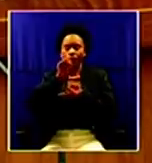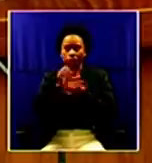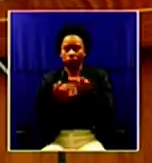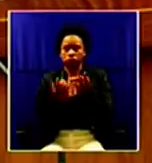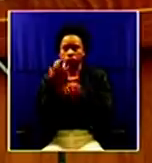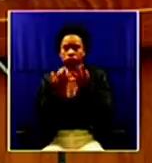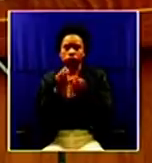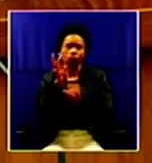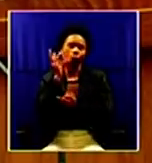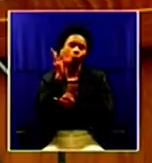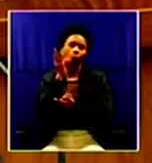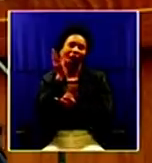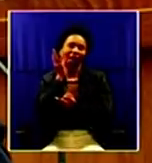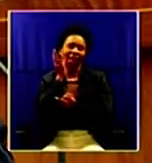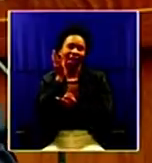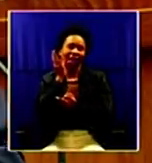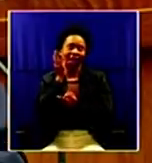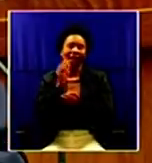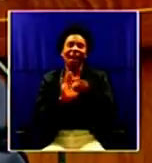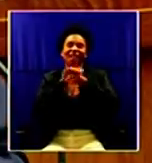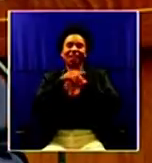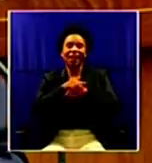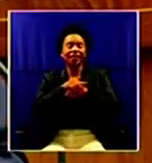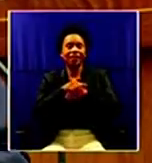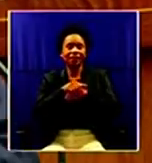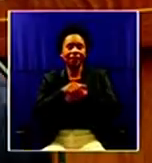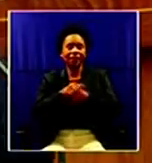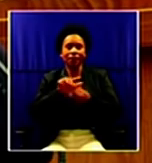an extra 86 cents.